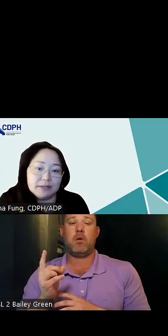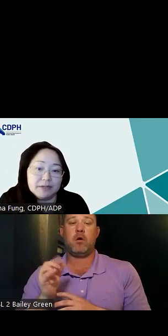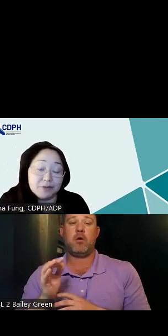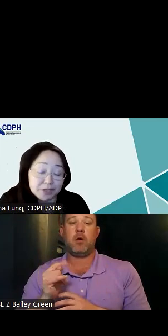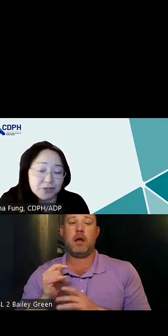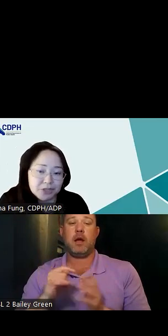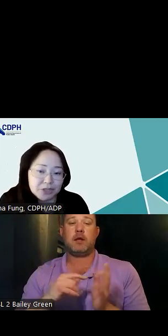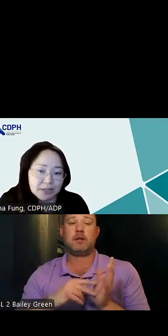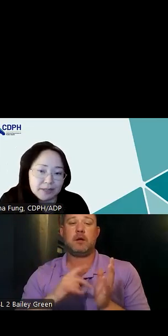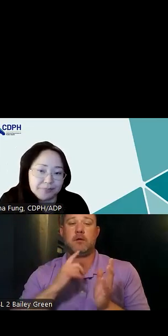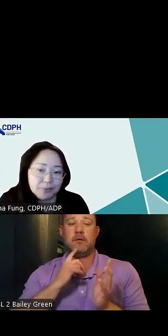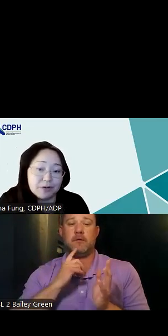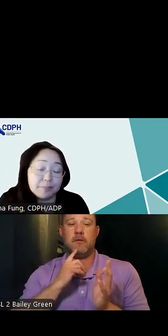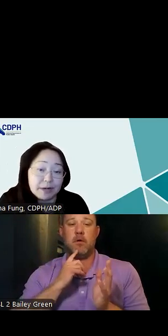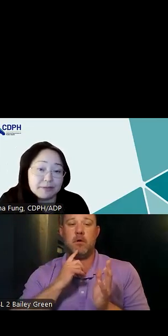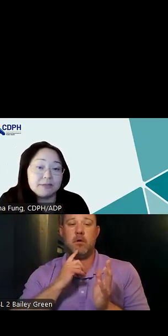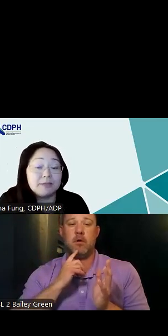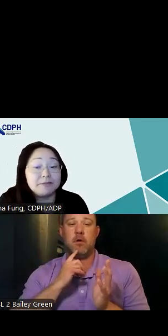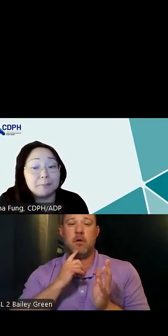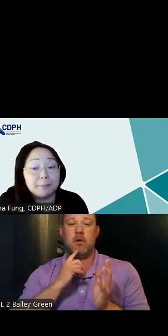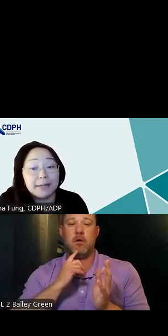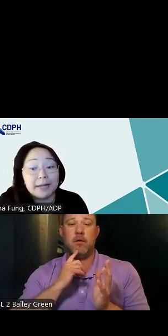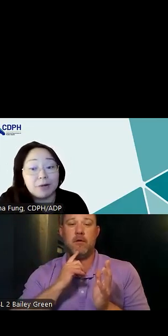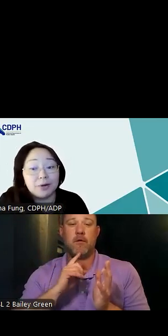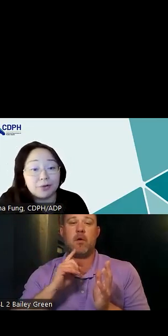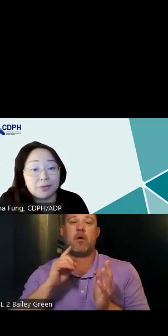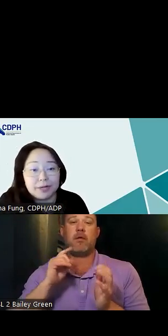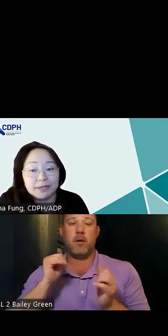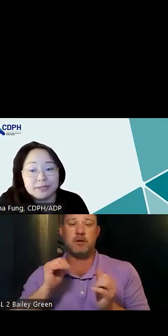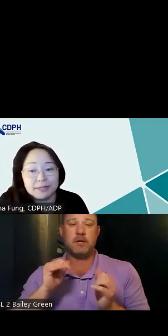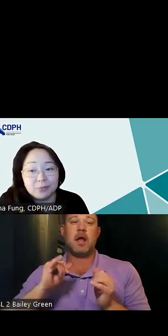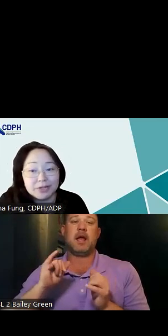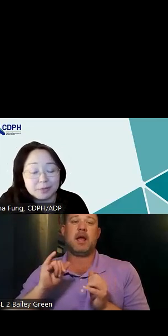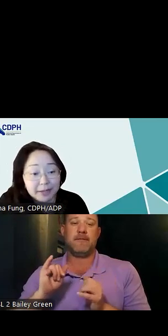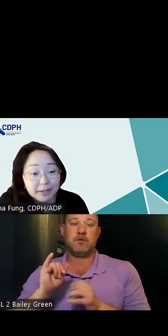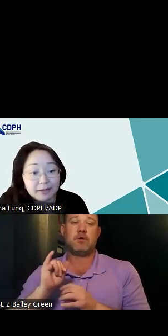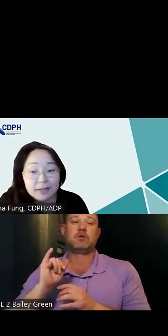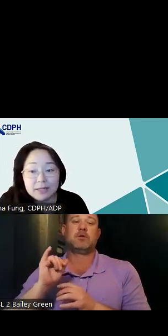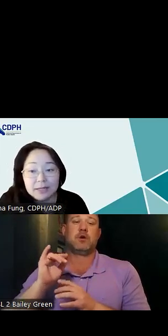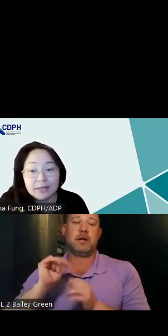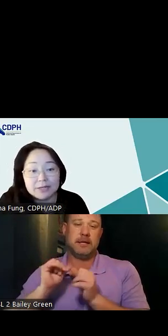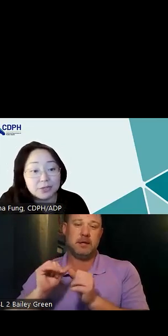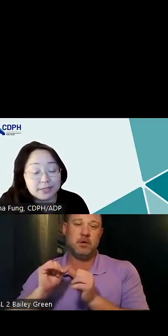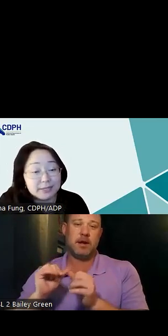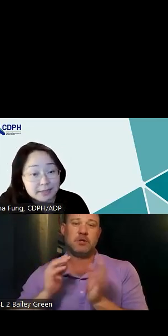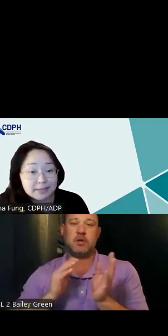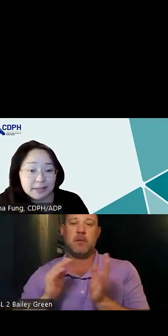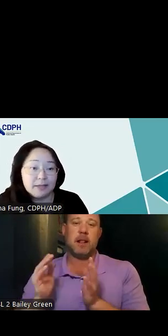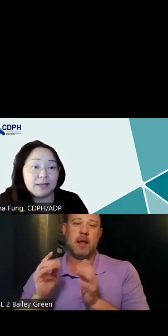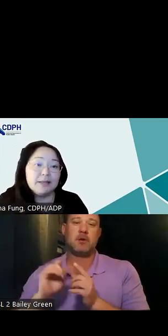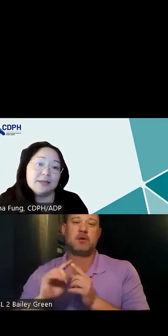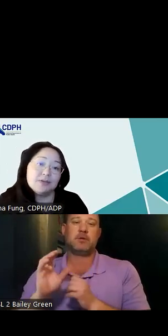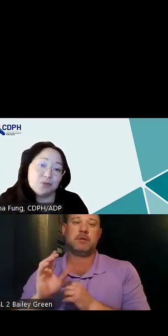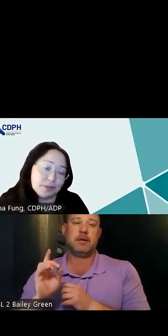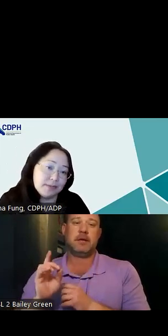Dementia Infrastructure. We are in the process of submitting our year 3 continuation plan to the